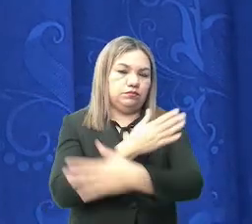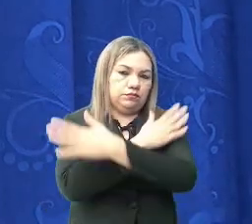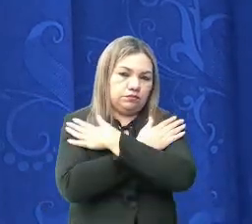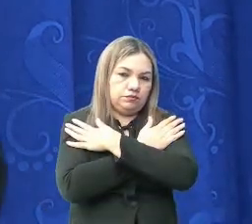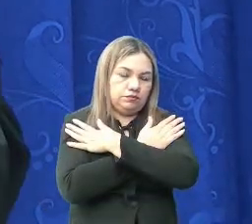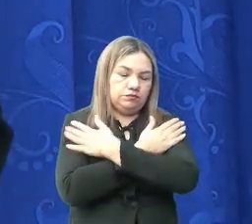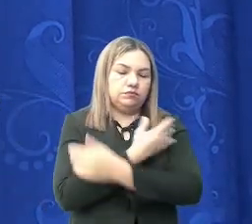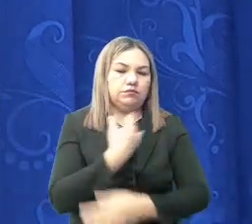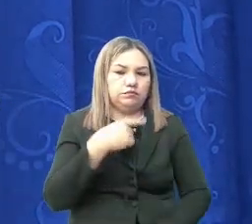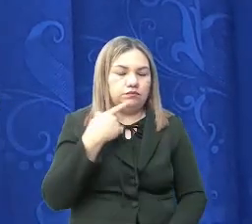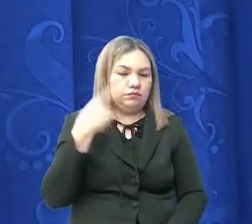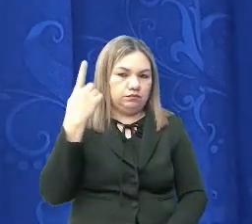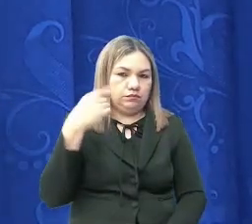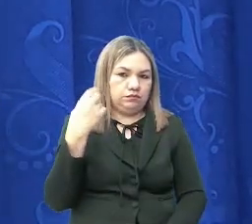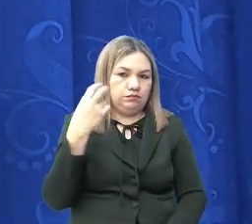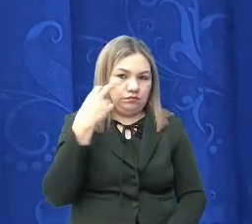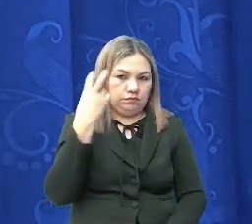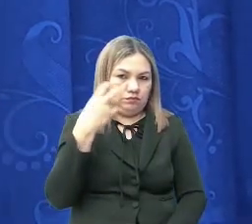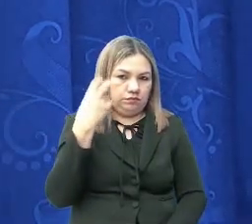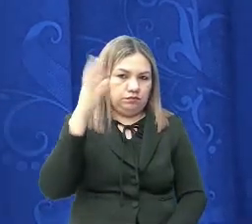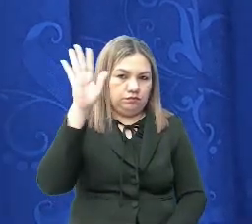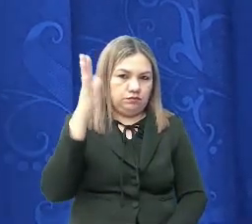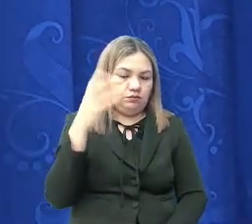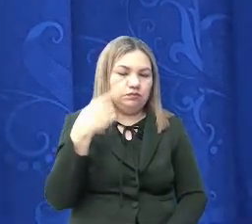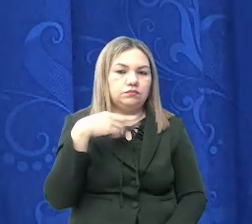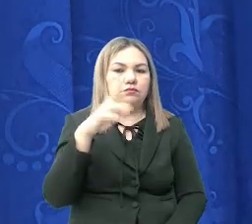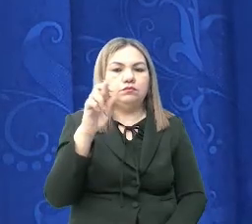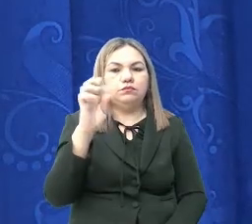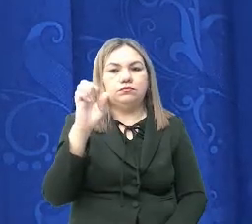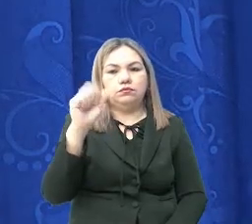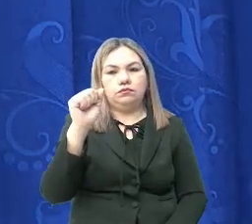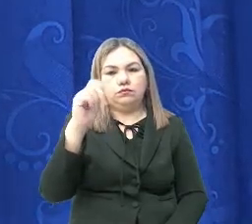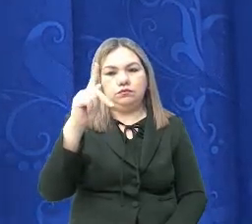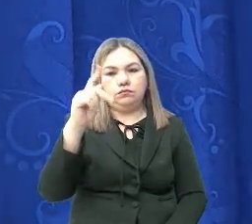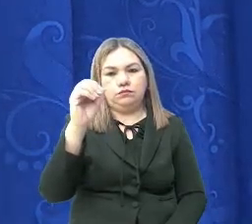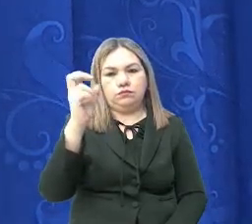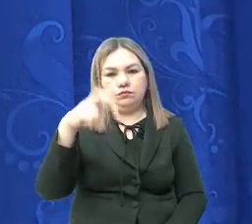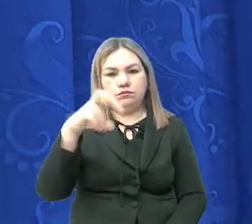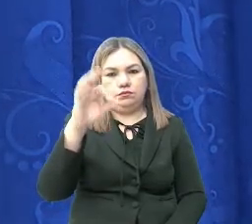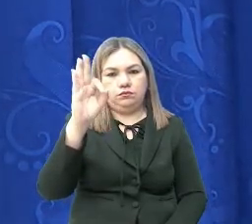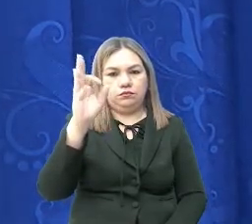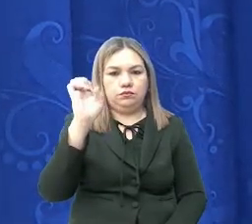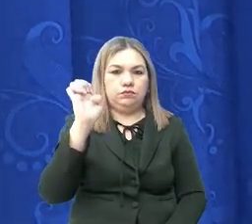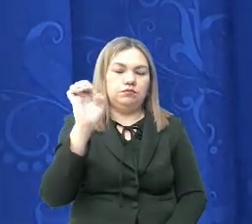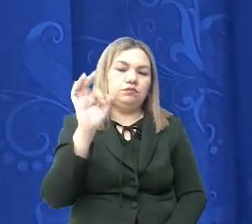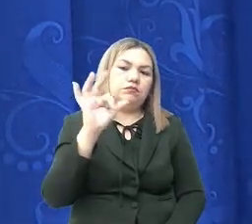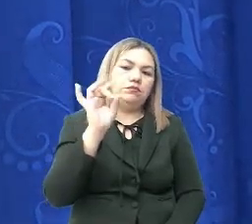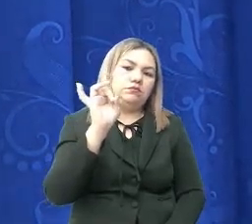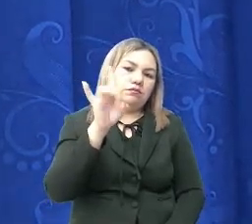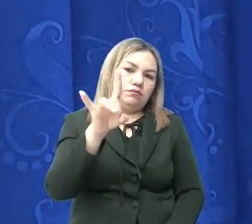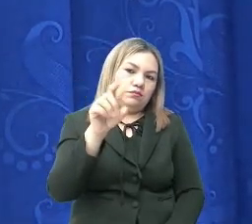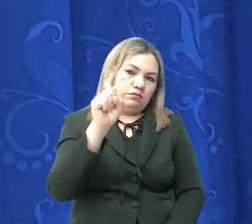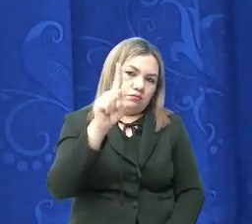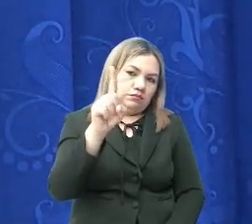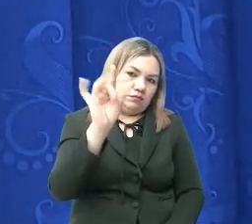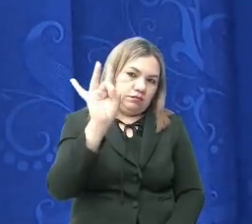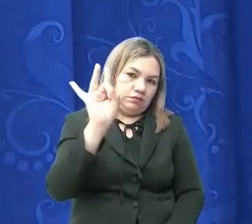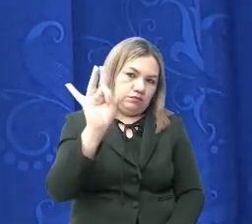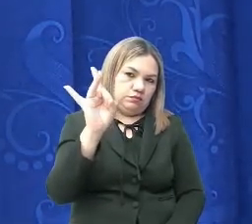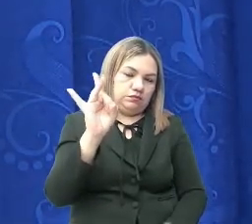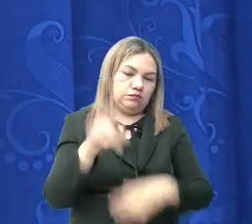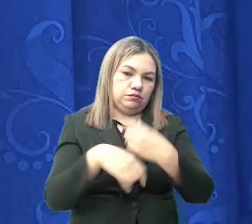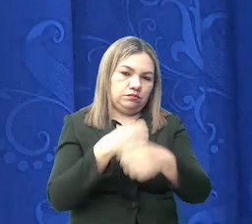we claim, he responds. 18 years captive, God listened to his claim. He brought